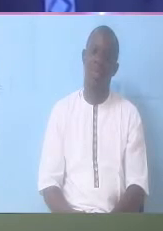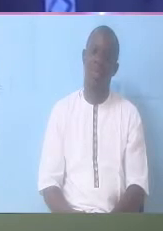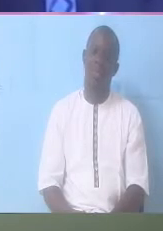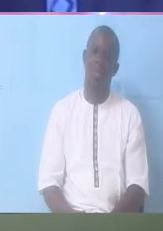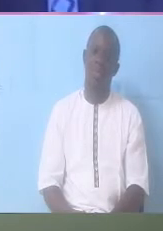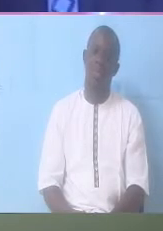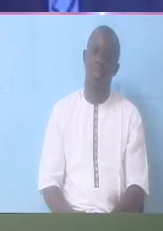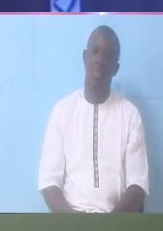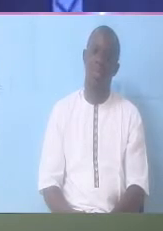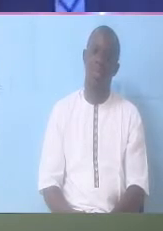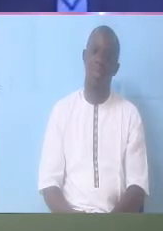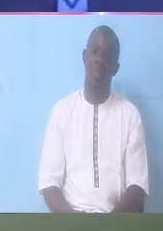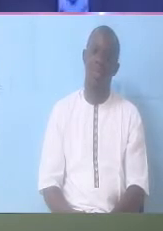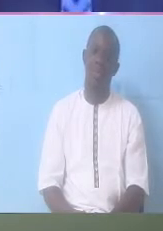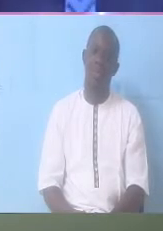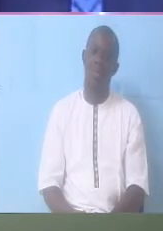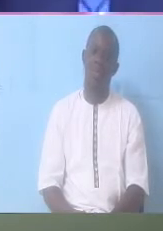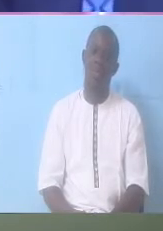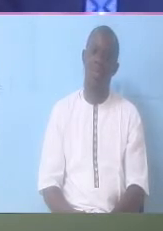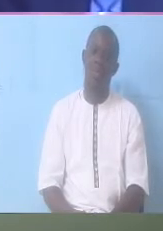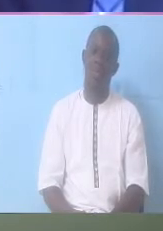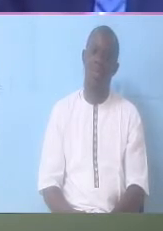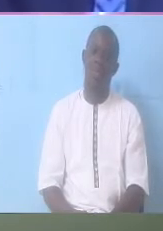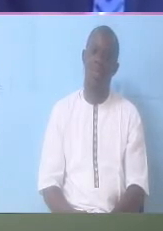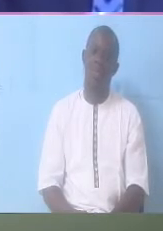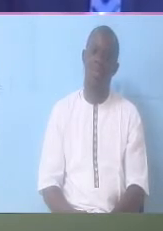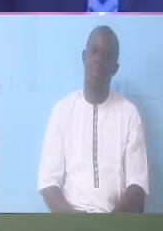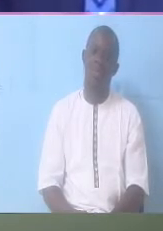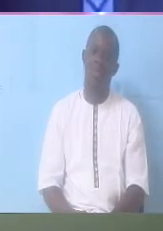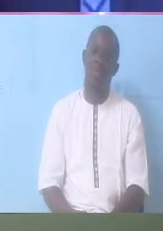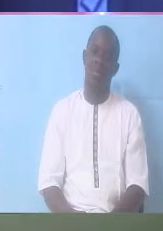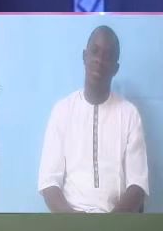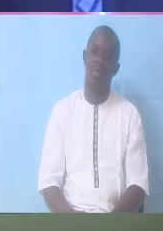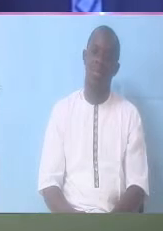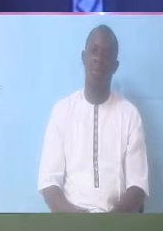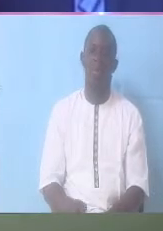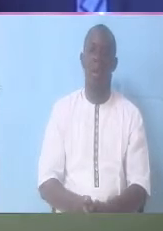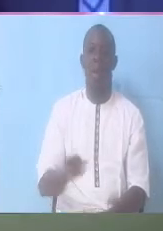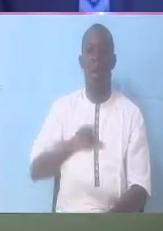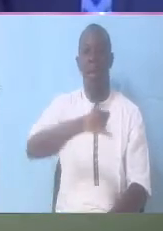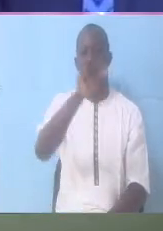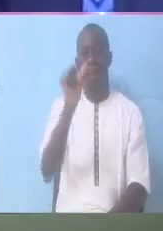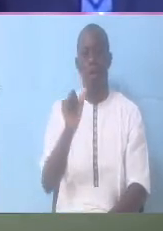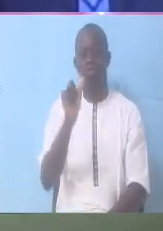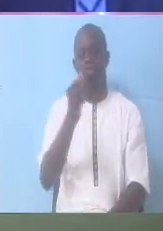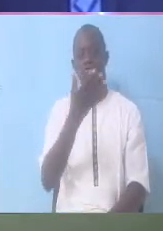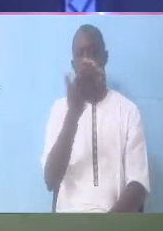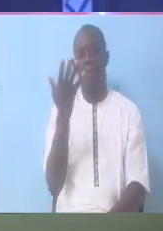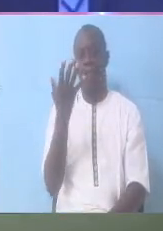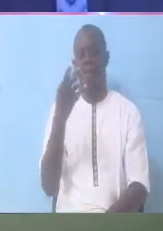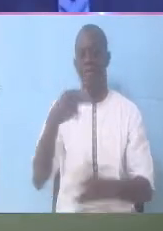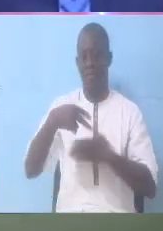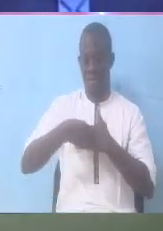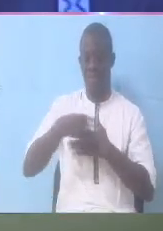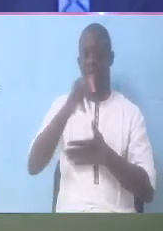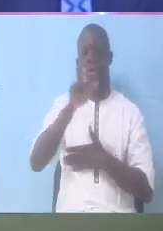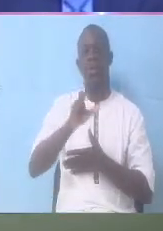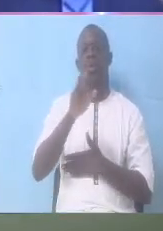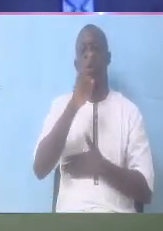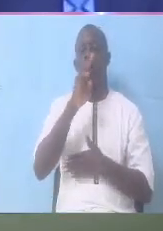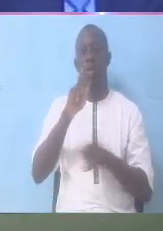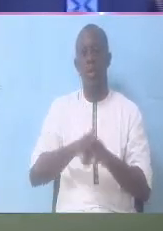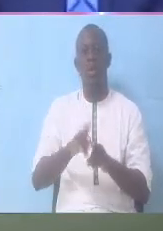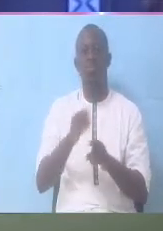And just a moment, some of the victims who escaped the execution